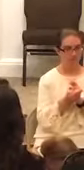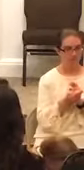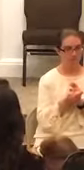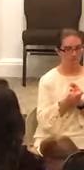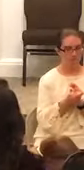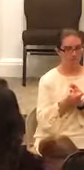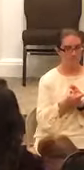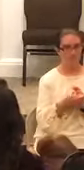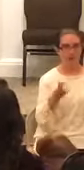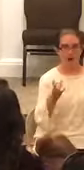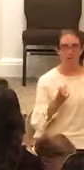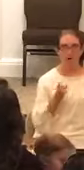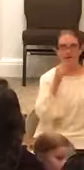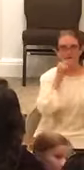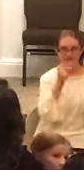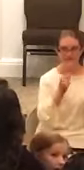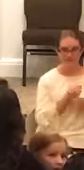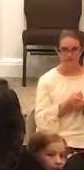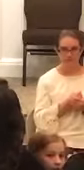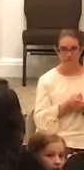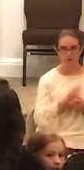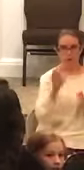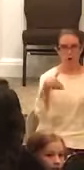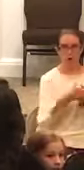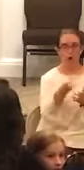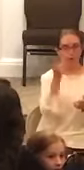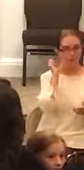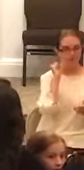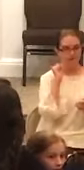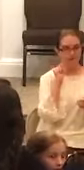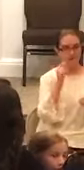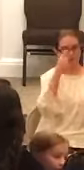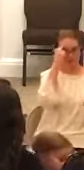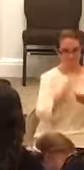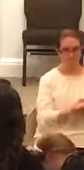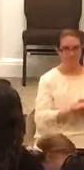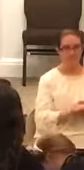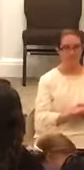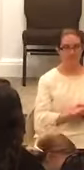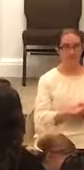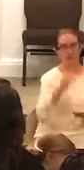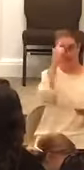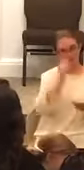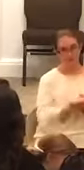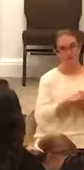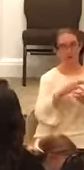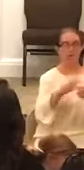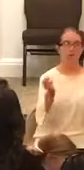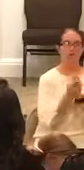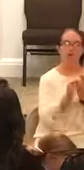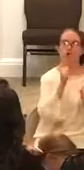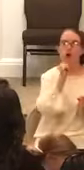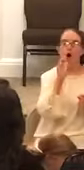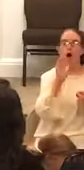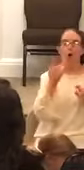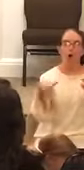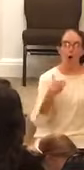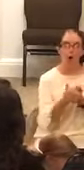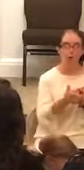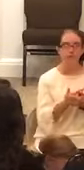Amen. I wish I could tell you that was all there was to the doctrine, was just simply believing and repenting, but that's not all of